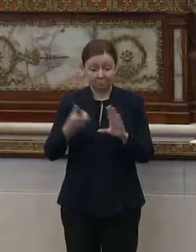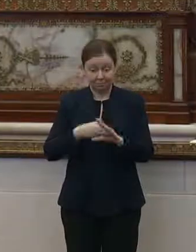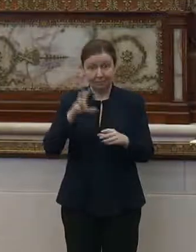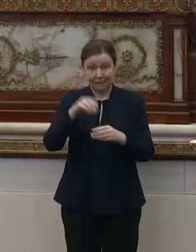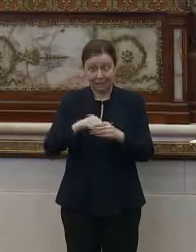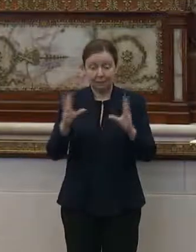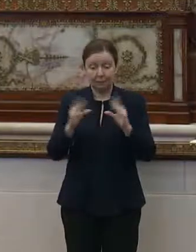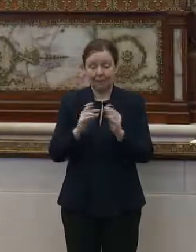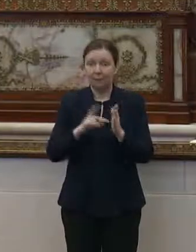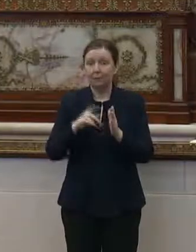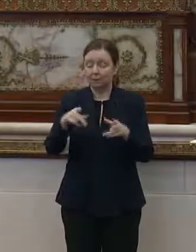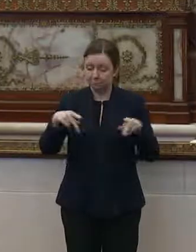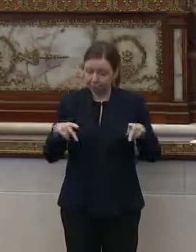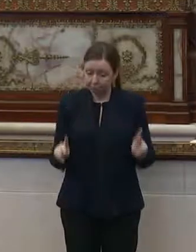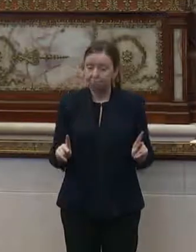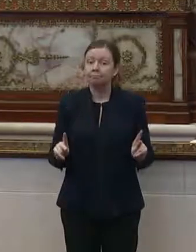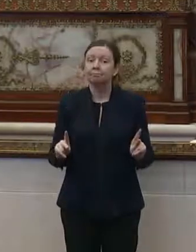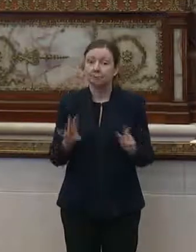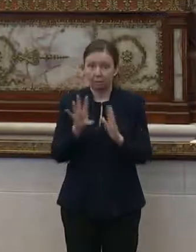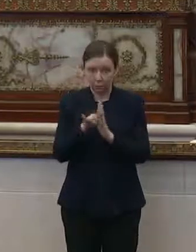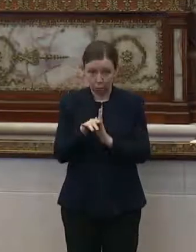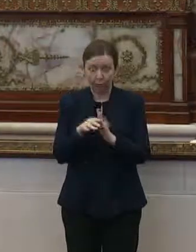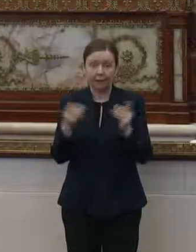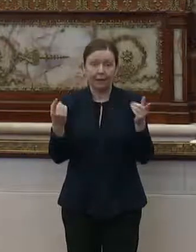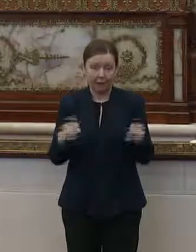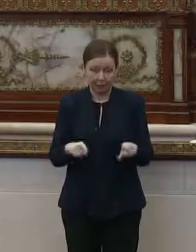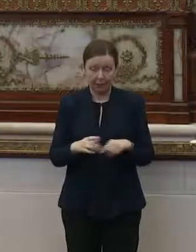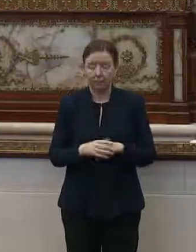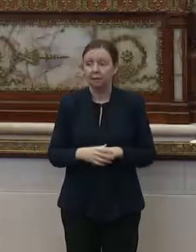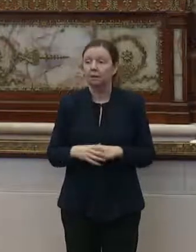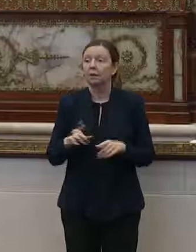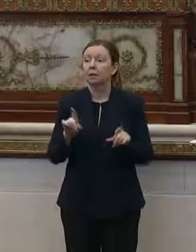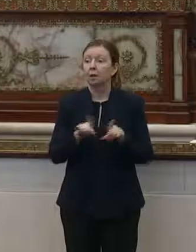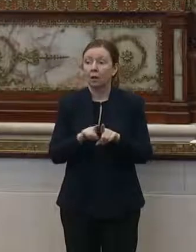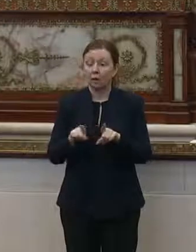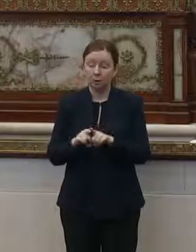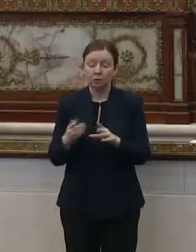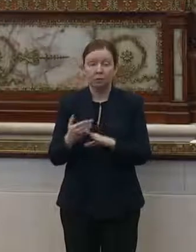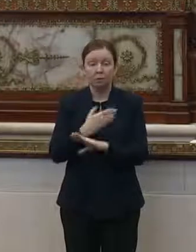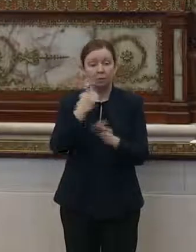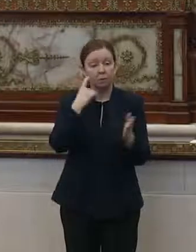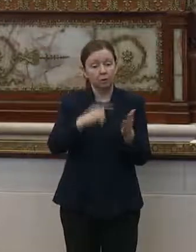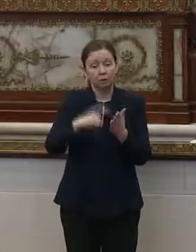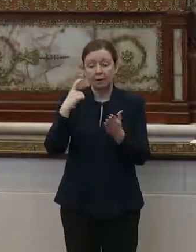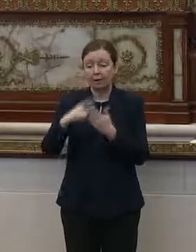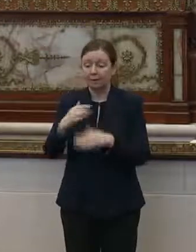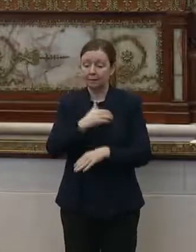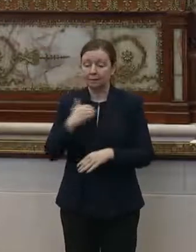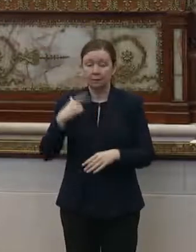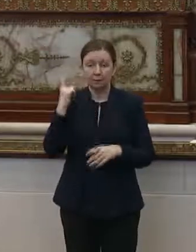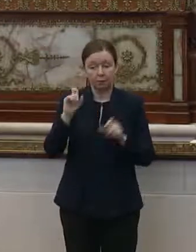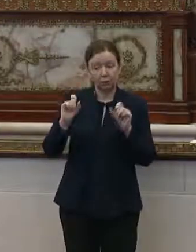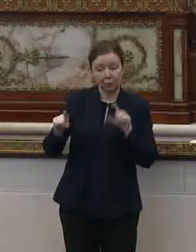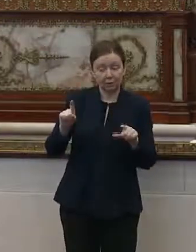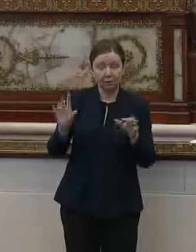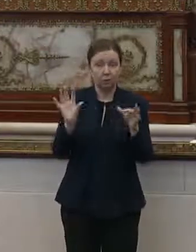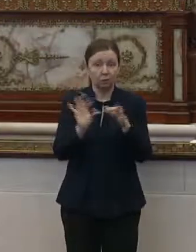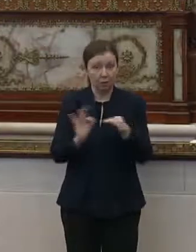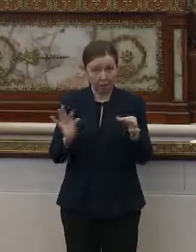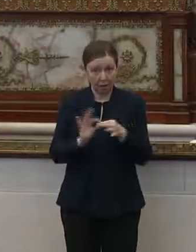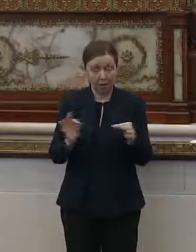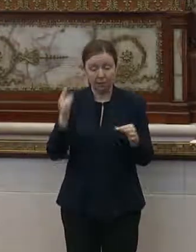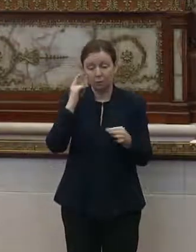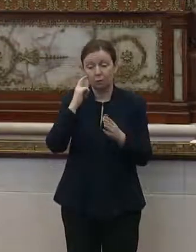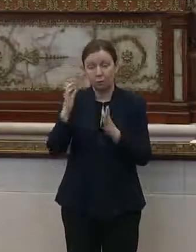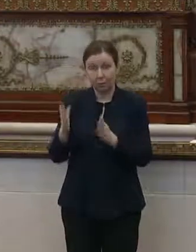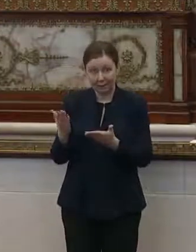are consenting to being recorded. Additionally, prior to recognizing members for their questions or comments that they have for